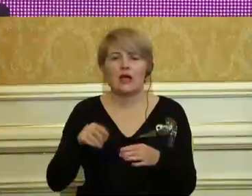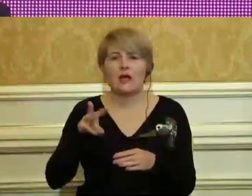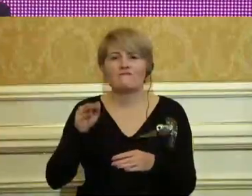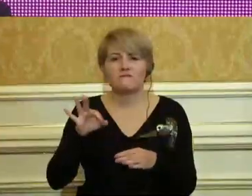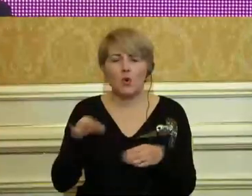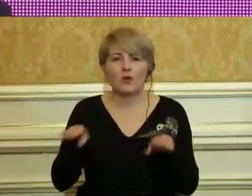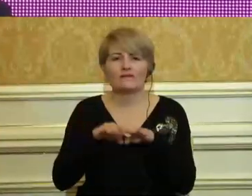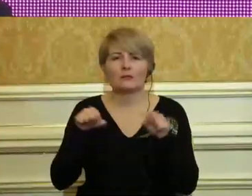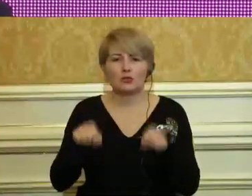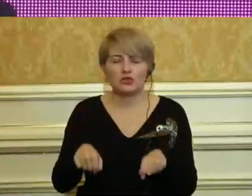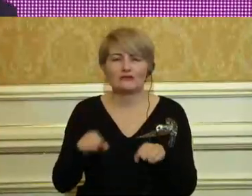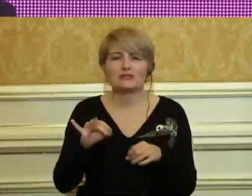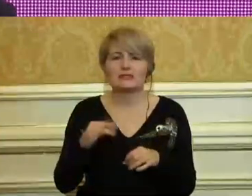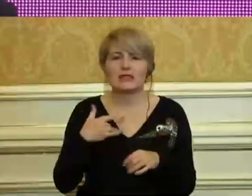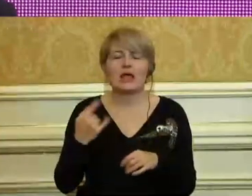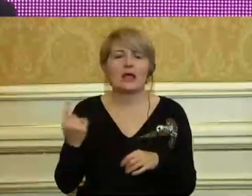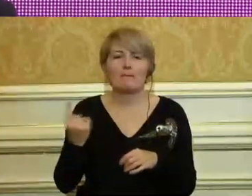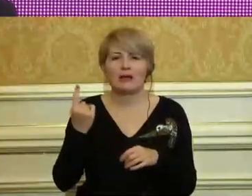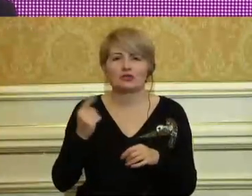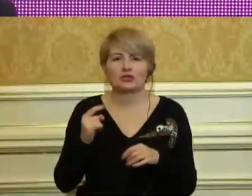absolutely sure that the equal